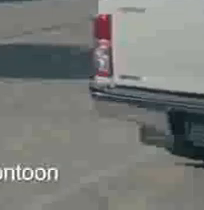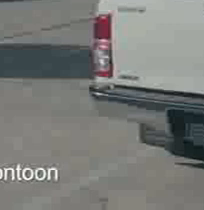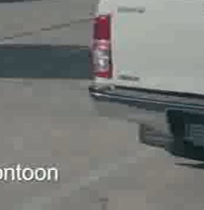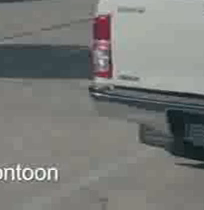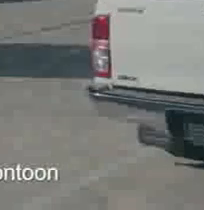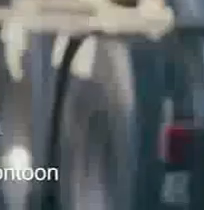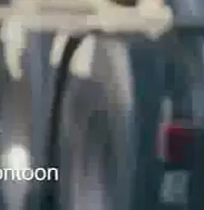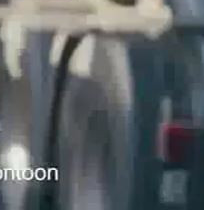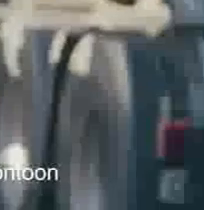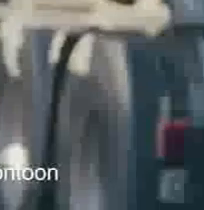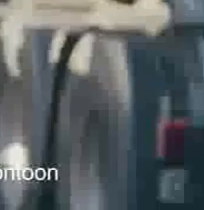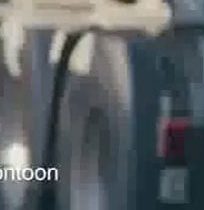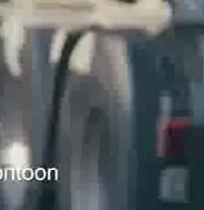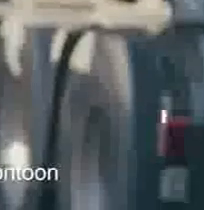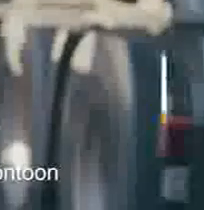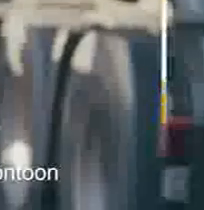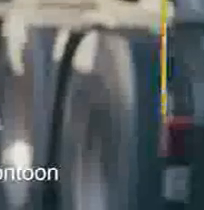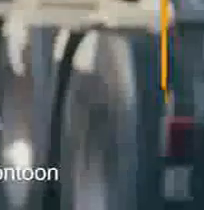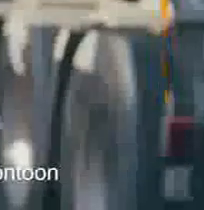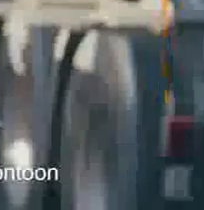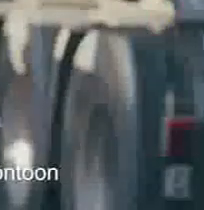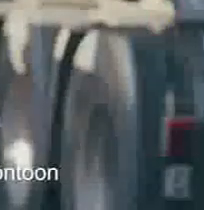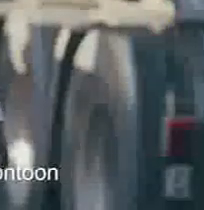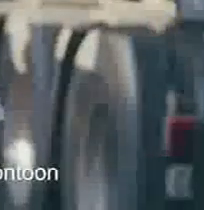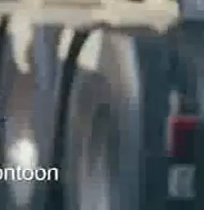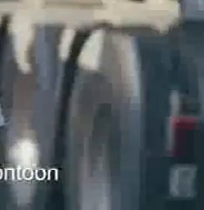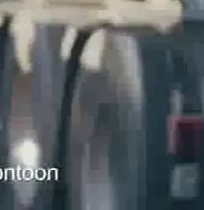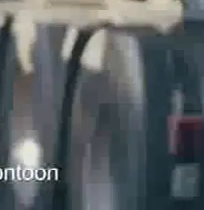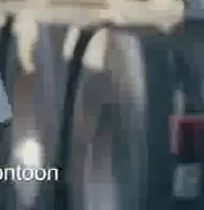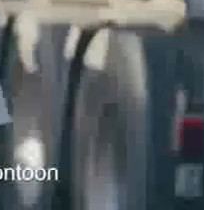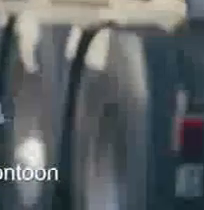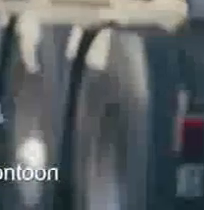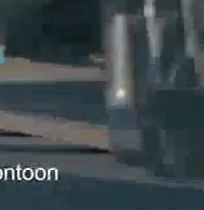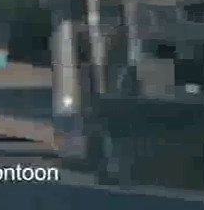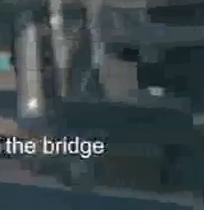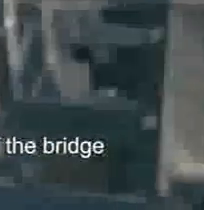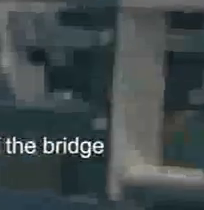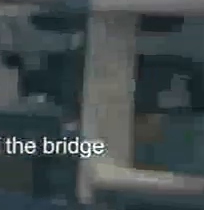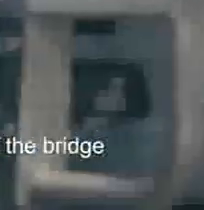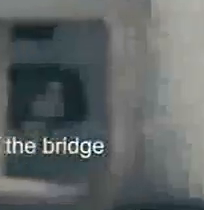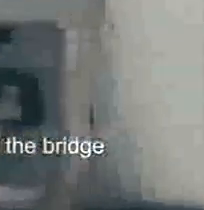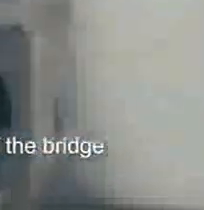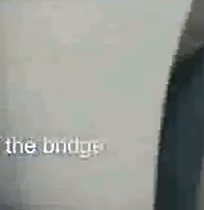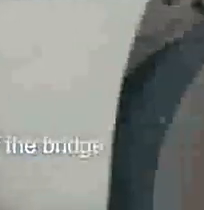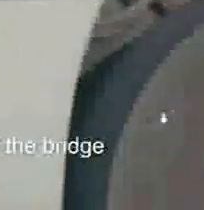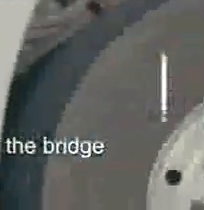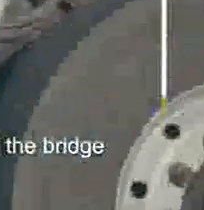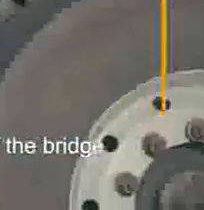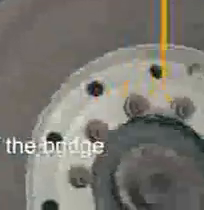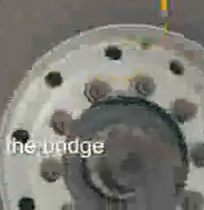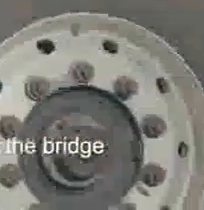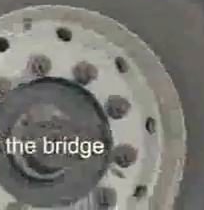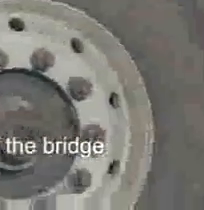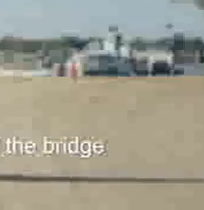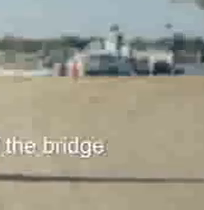The pantoon, it was hectic, and we had too many challenges over this. We are so